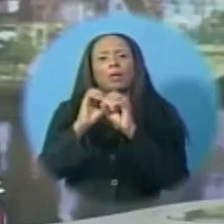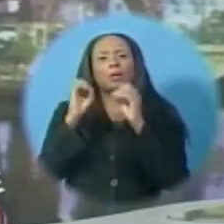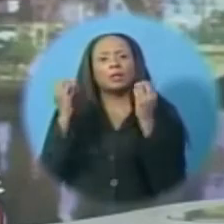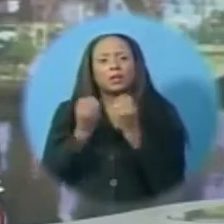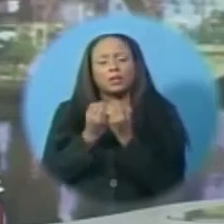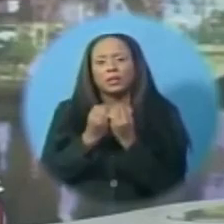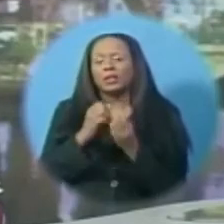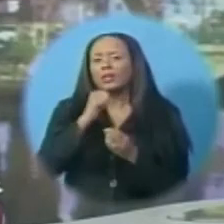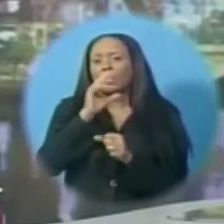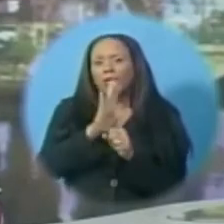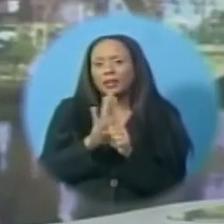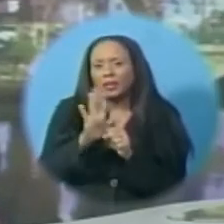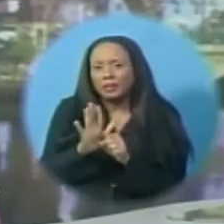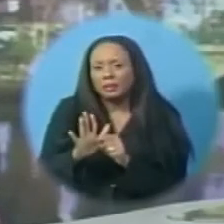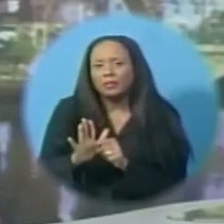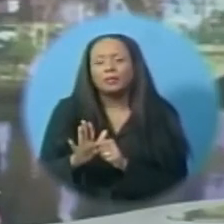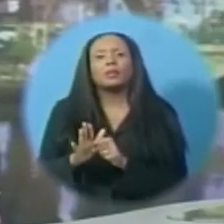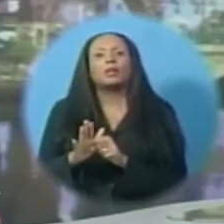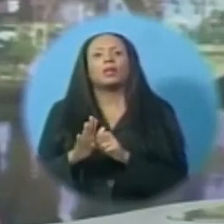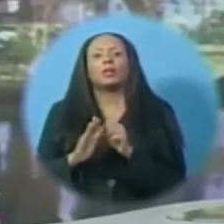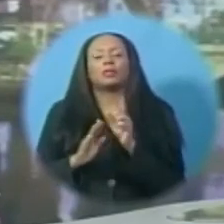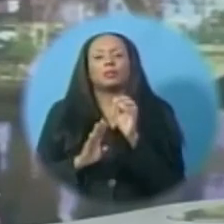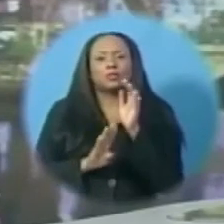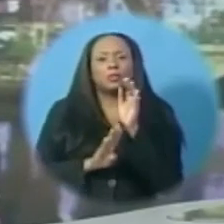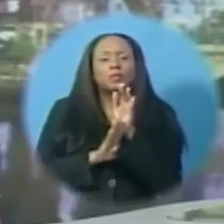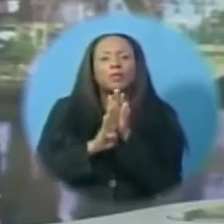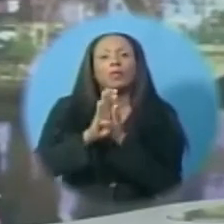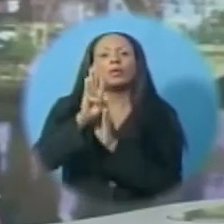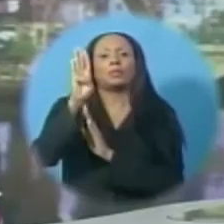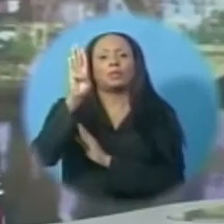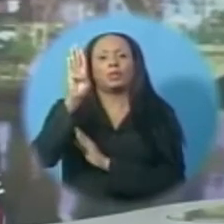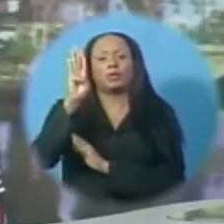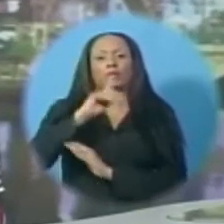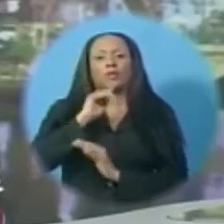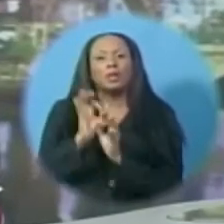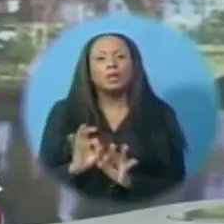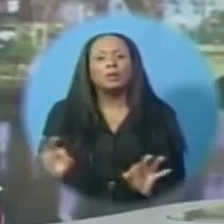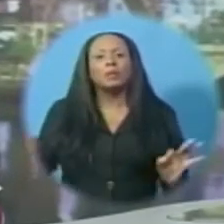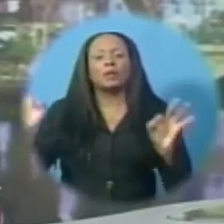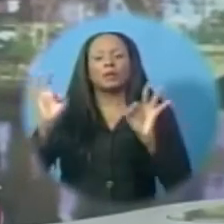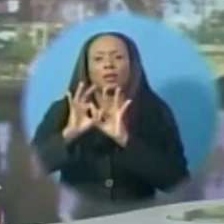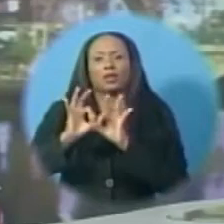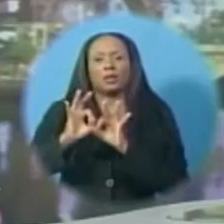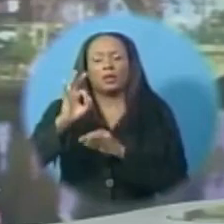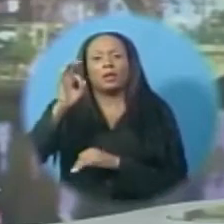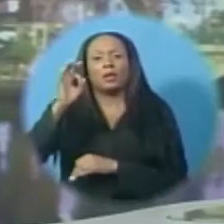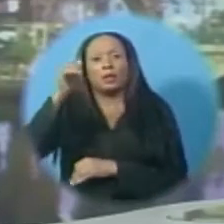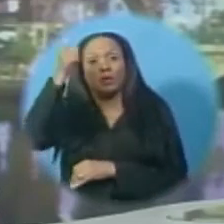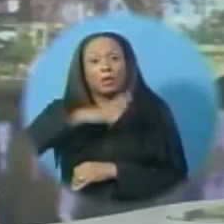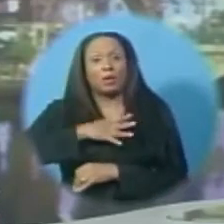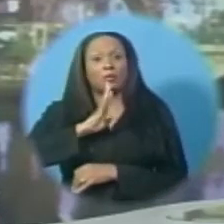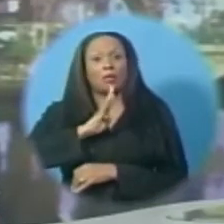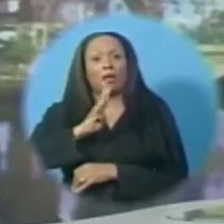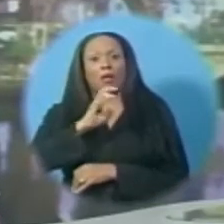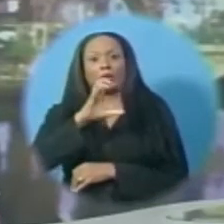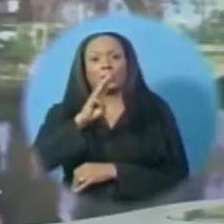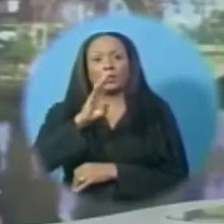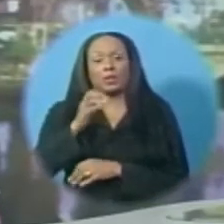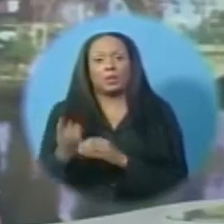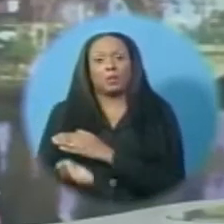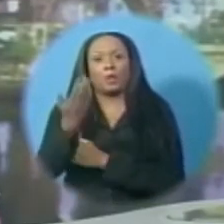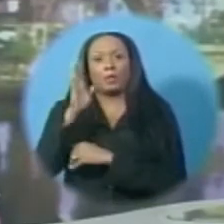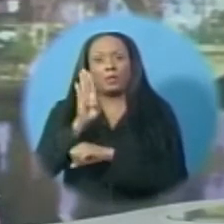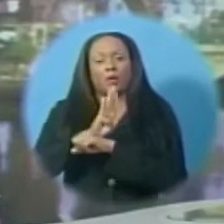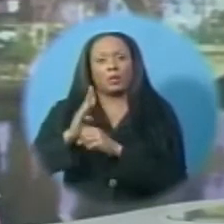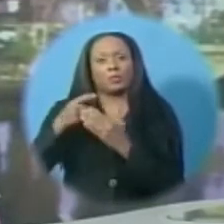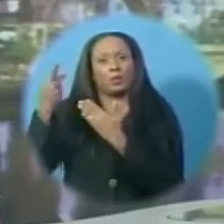Moore, growth enhancement measures should be part of fiscal consolidation. Professor Moore was a guest on CBC TV8's Morning